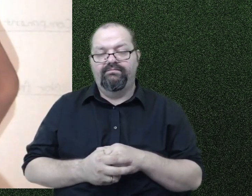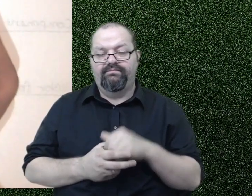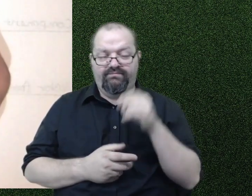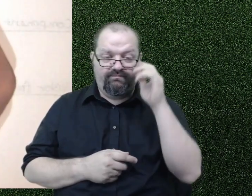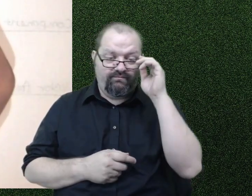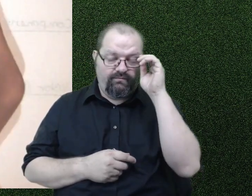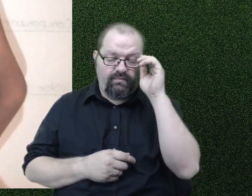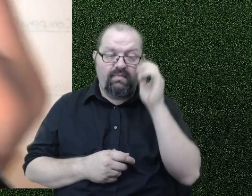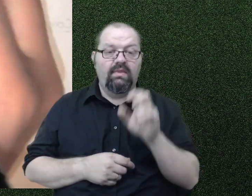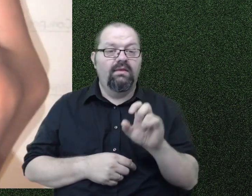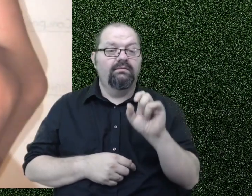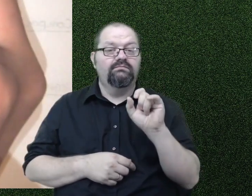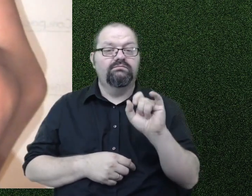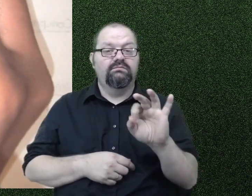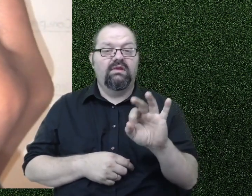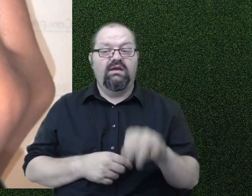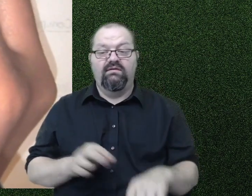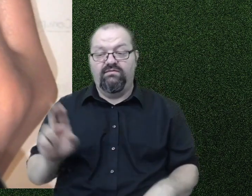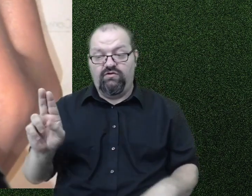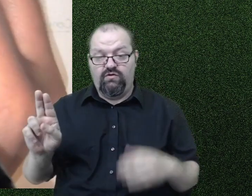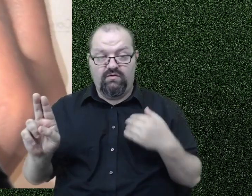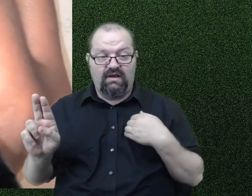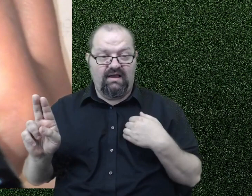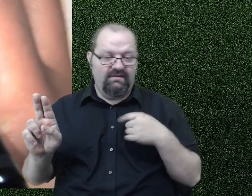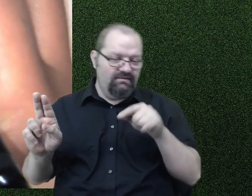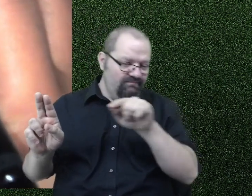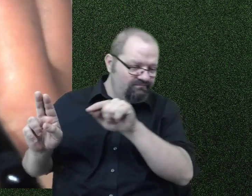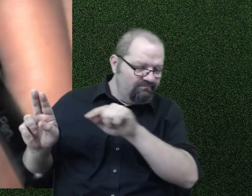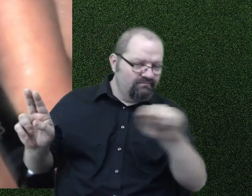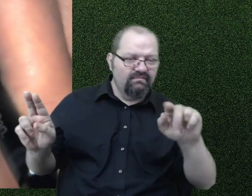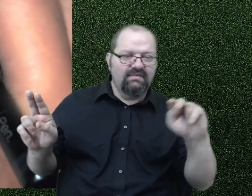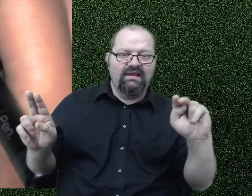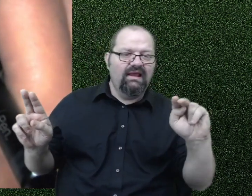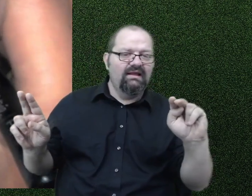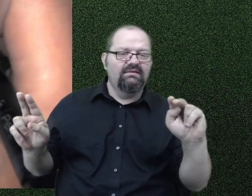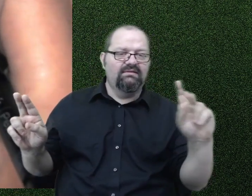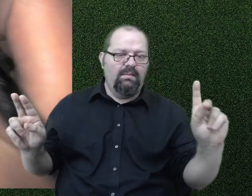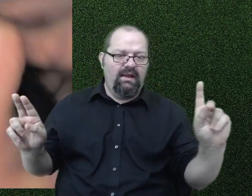If U has n dimensions,